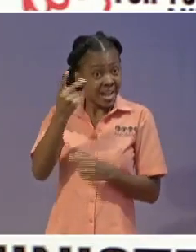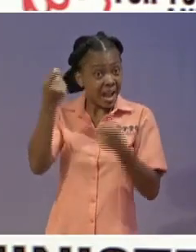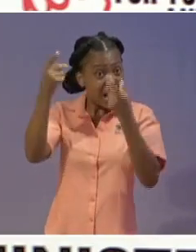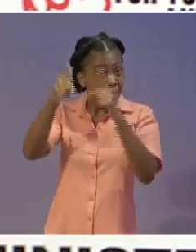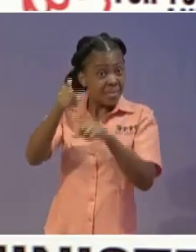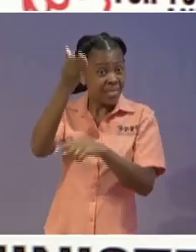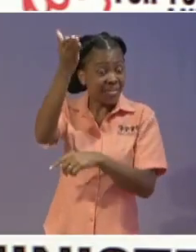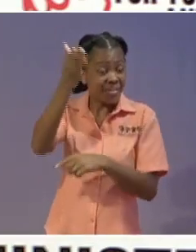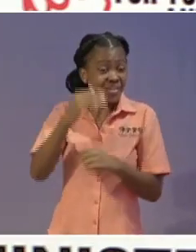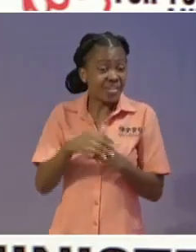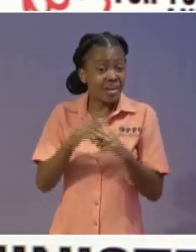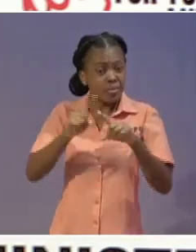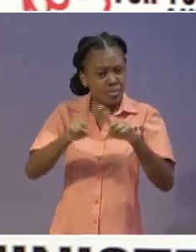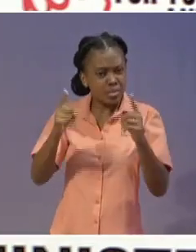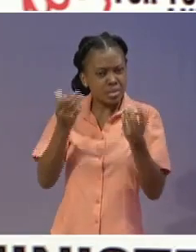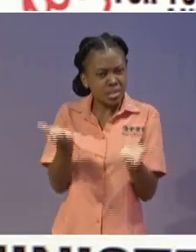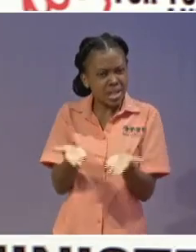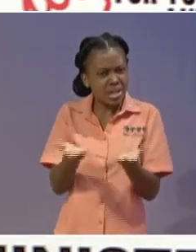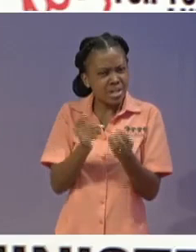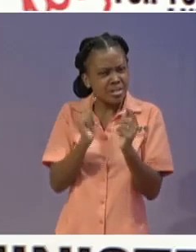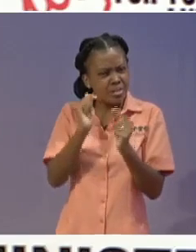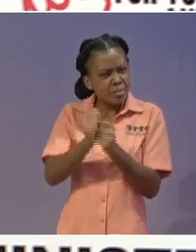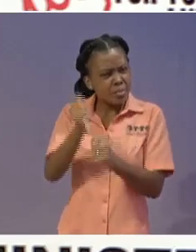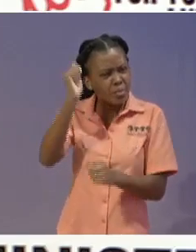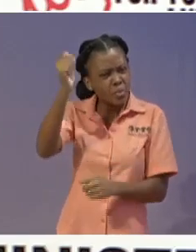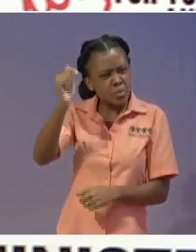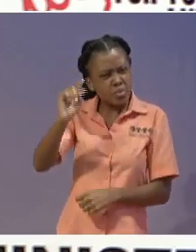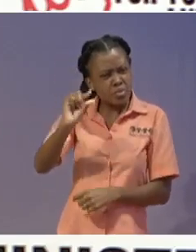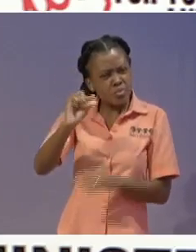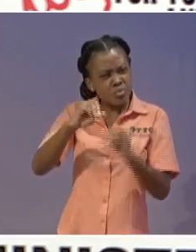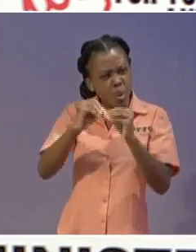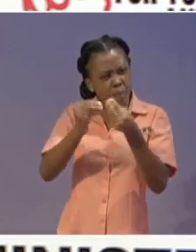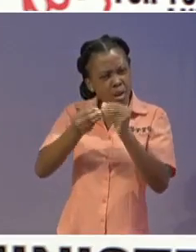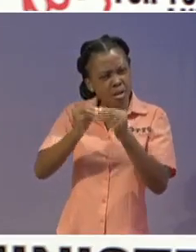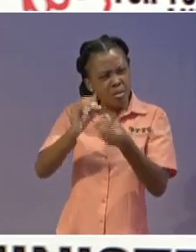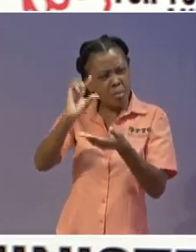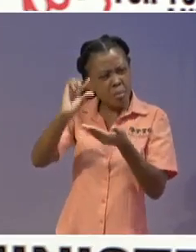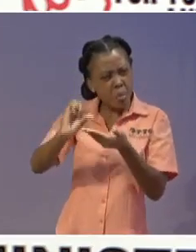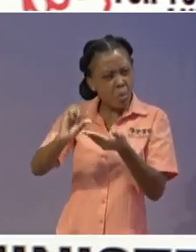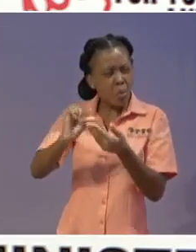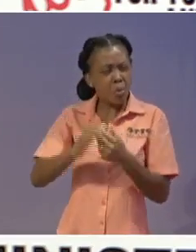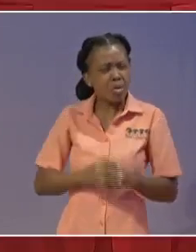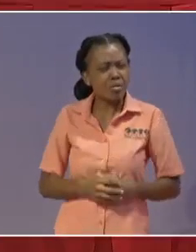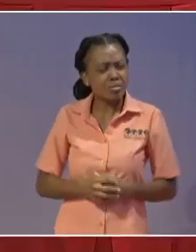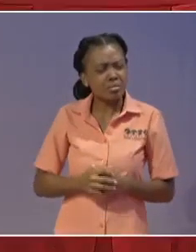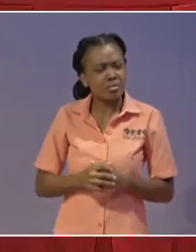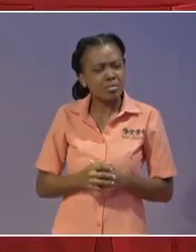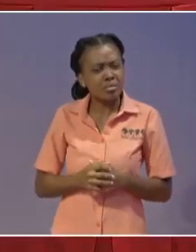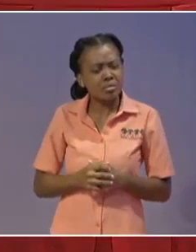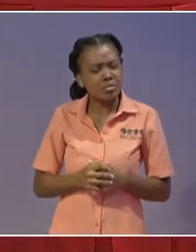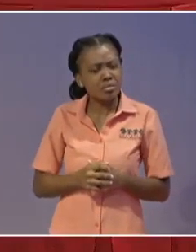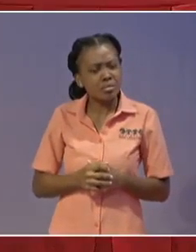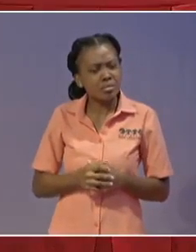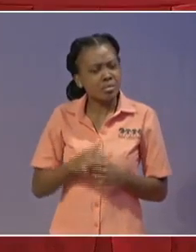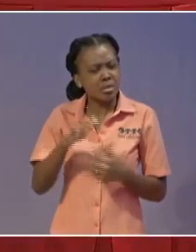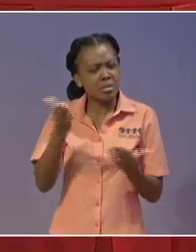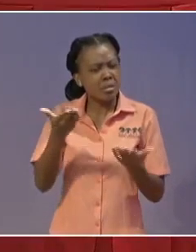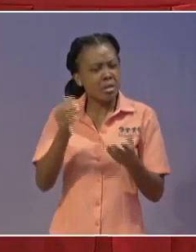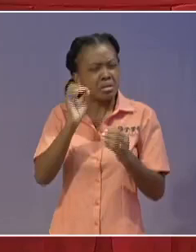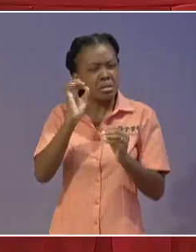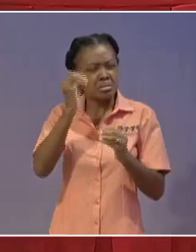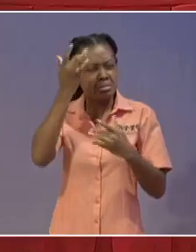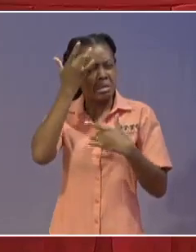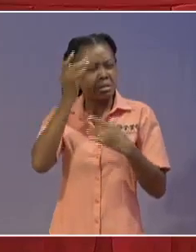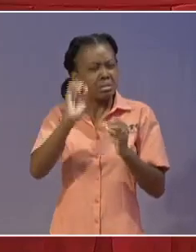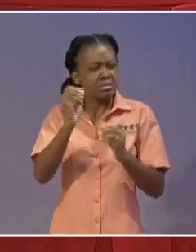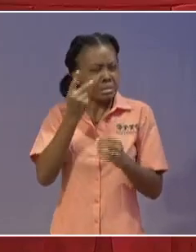being small, we have 17 mild and asymptomatic so far. Thank you very much, CMO. And we go back